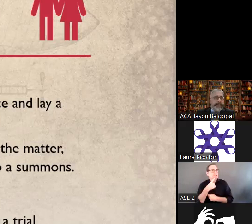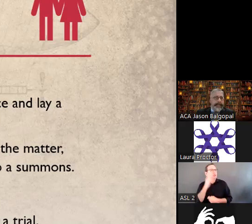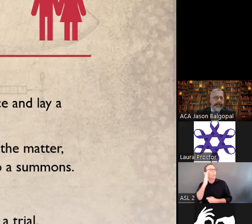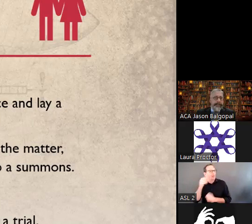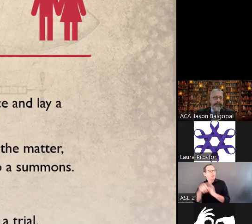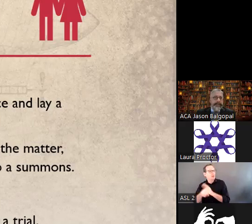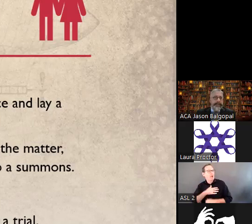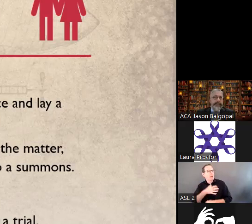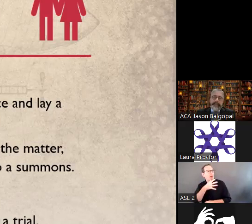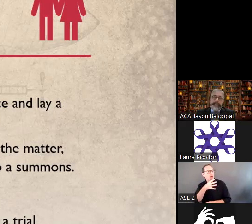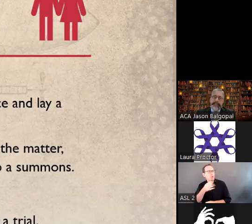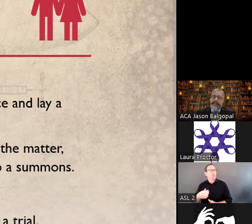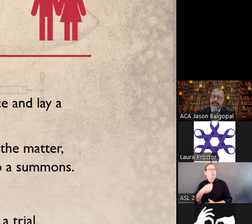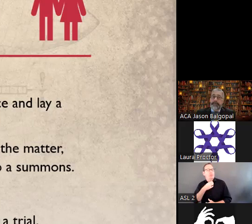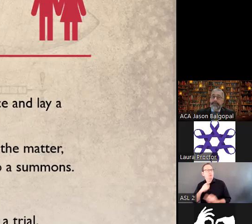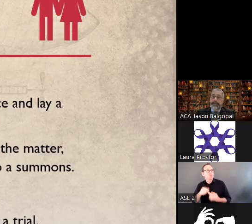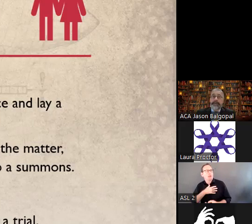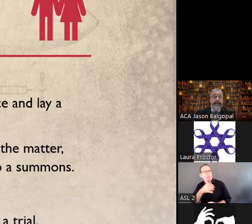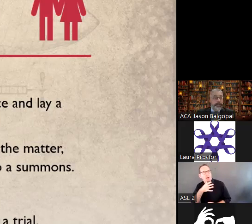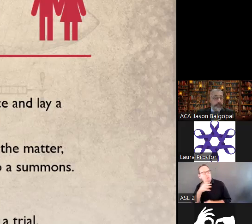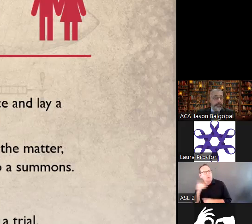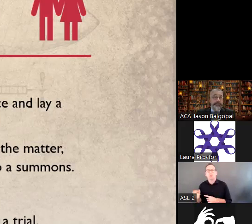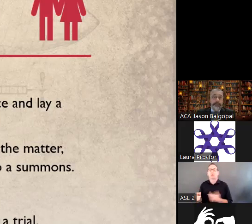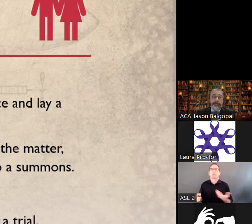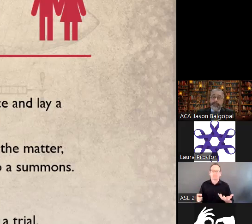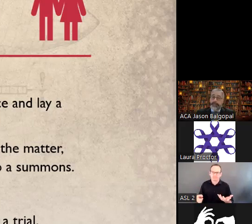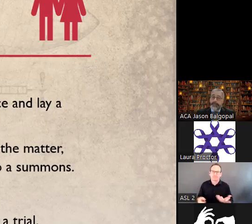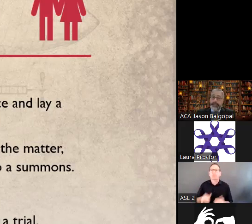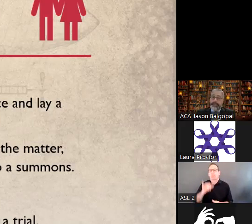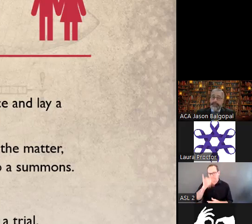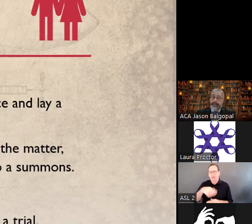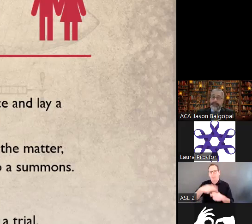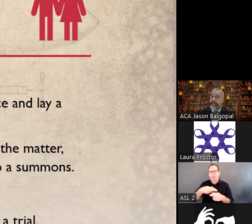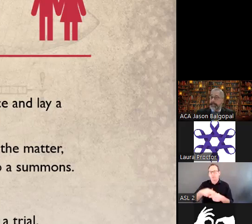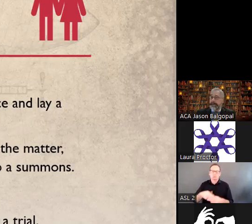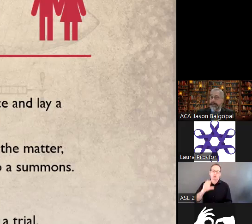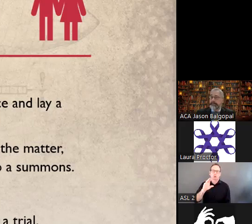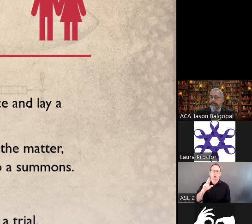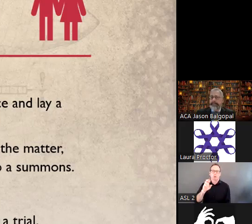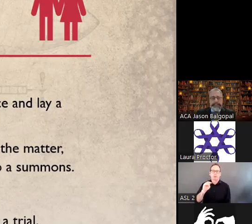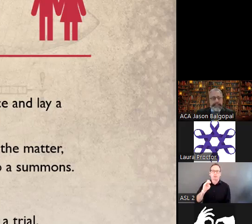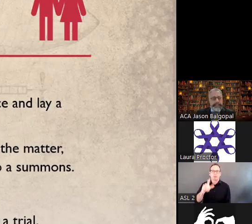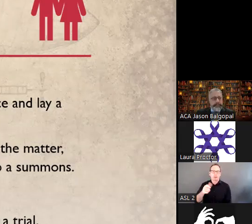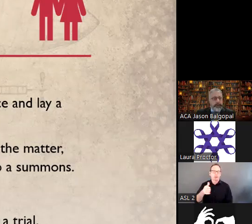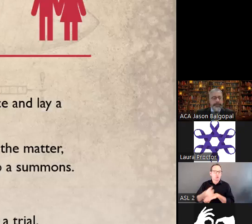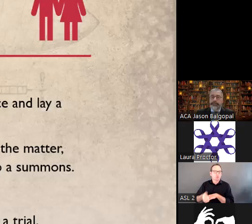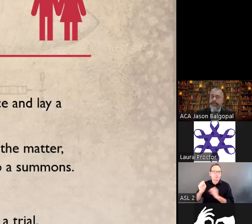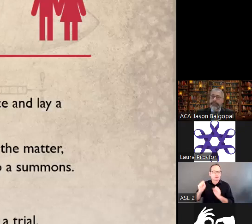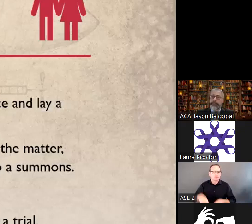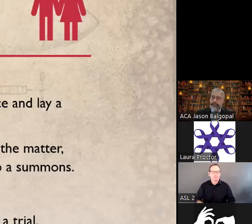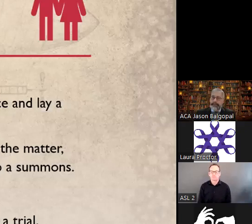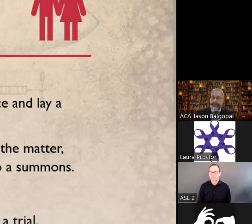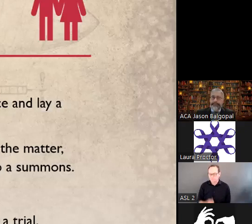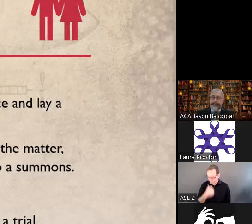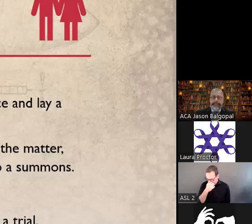Once that happens, the next step is the person has to go before a justice of the peace at a hearing. This is called a